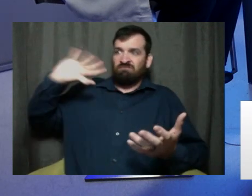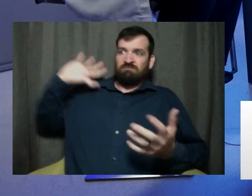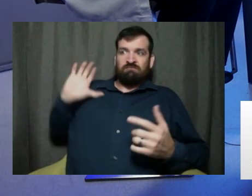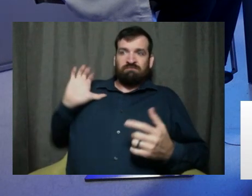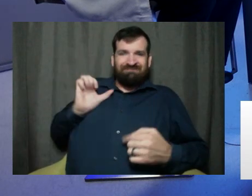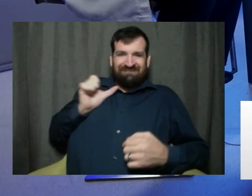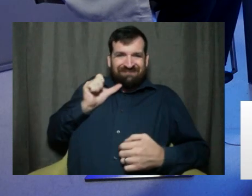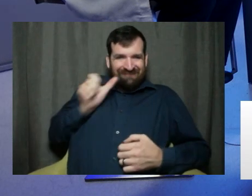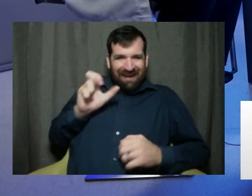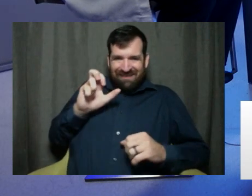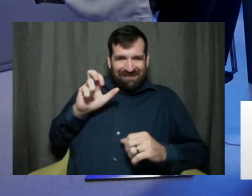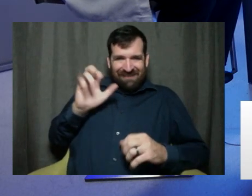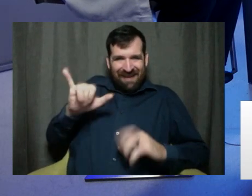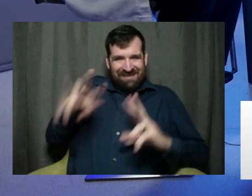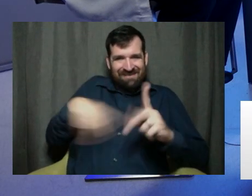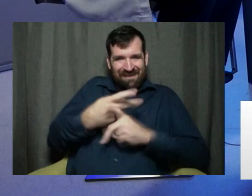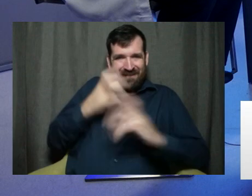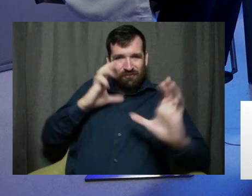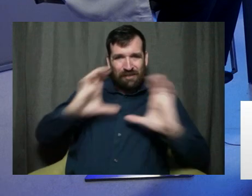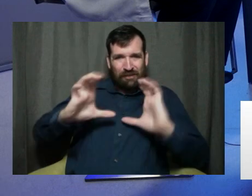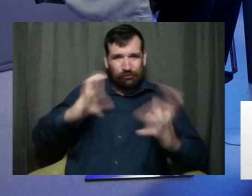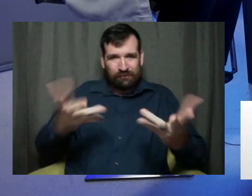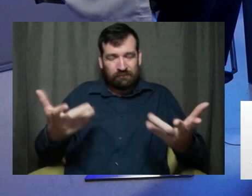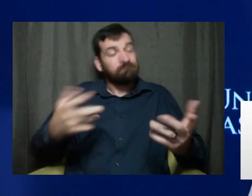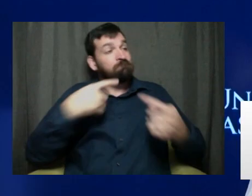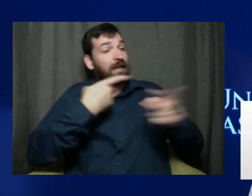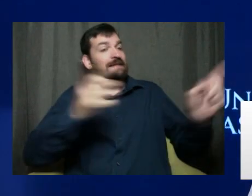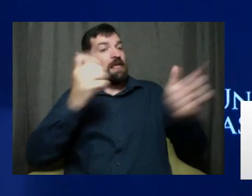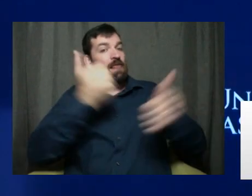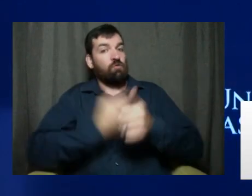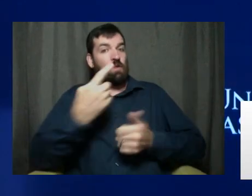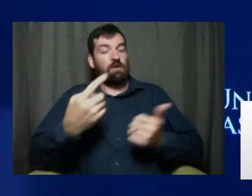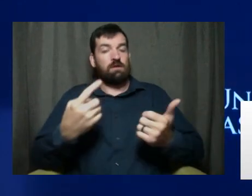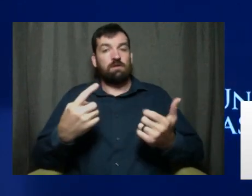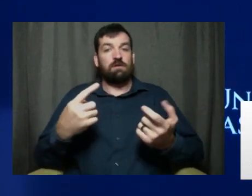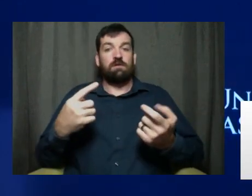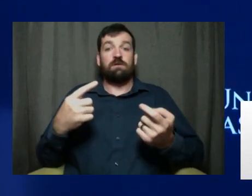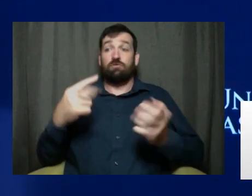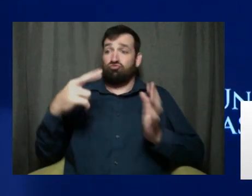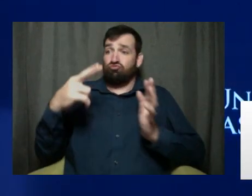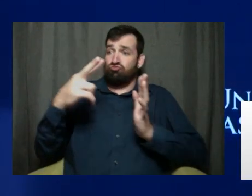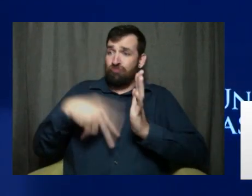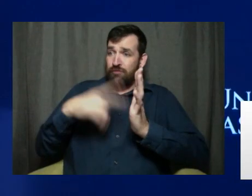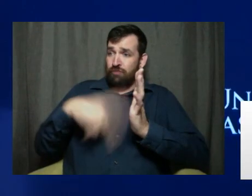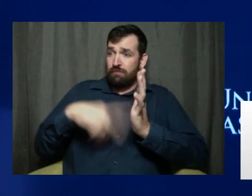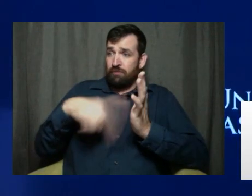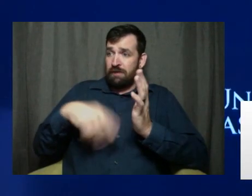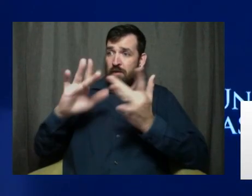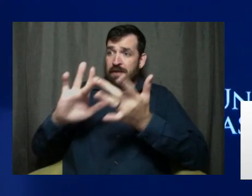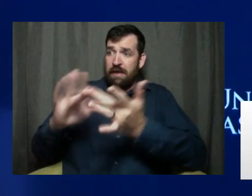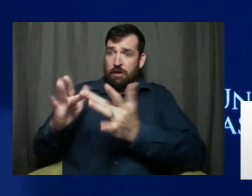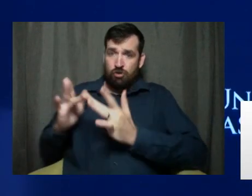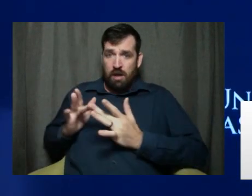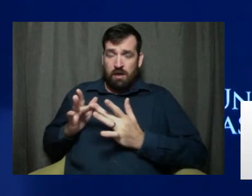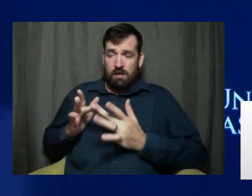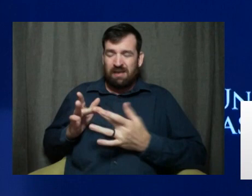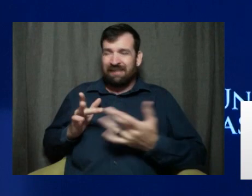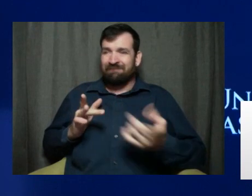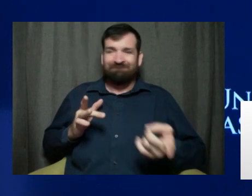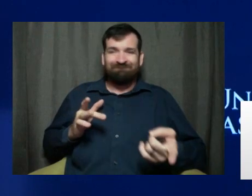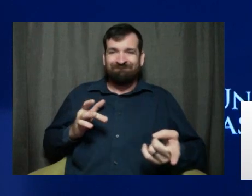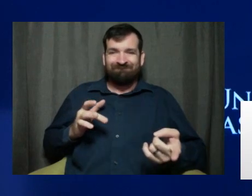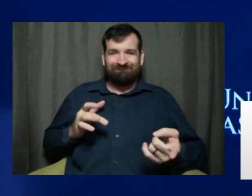20 years ago. No, absolutely. I tell everybody, what you're going to read on the internet about certain things, that's not with